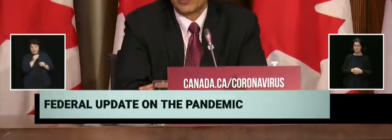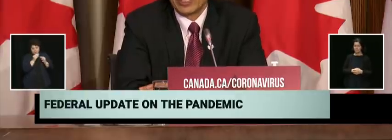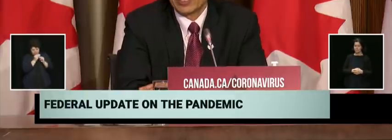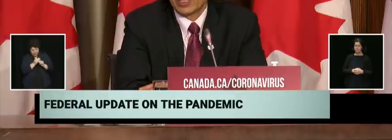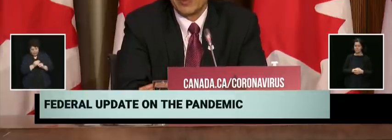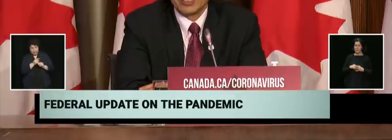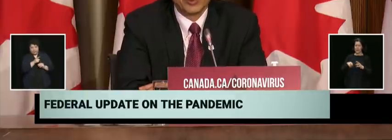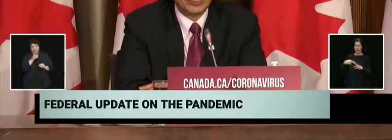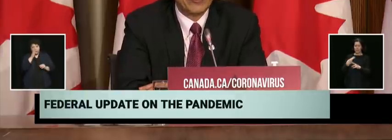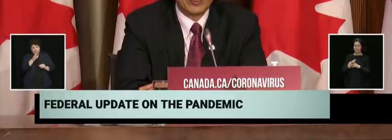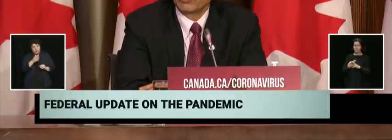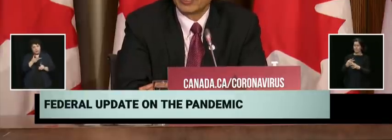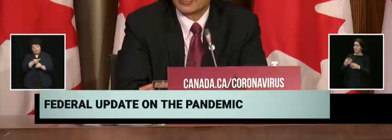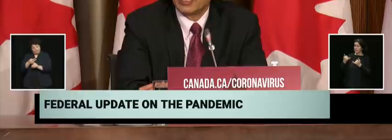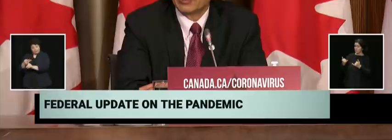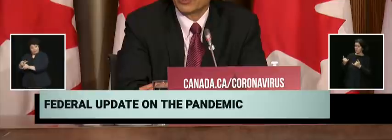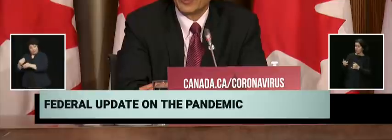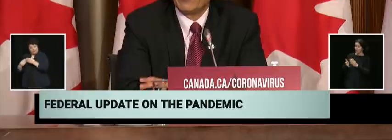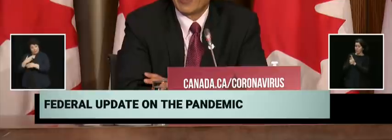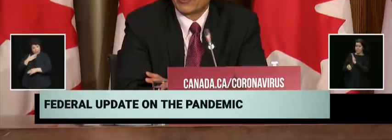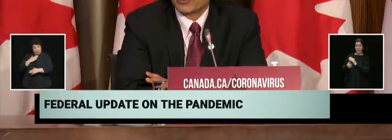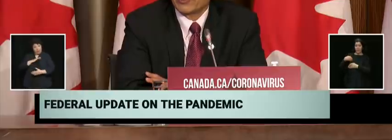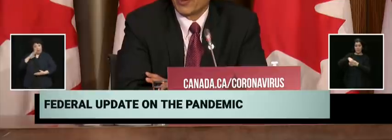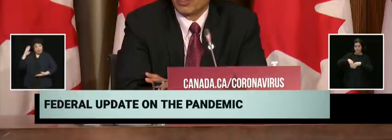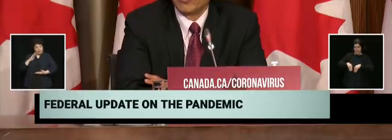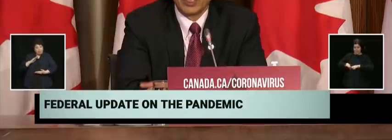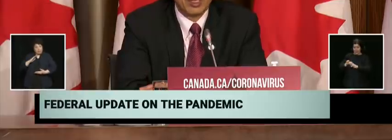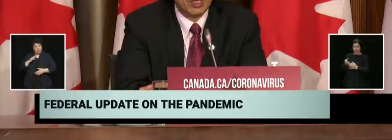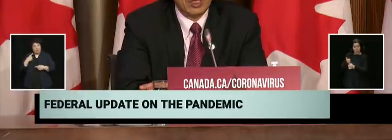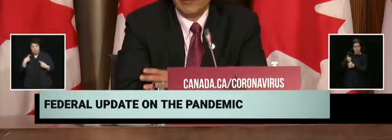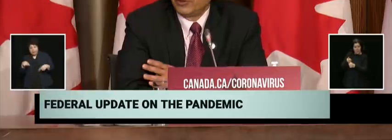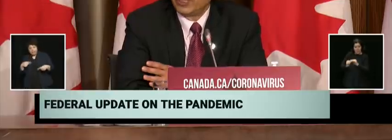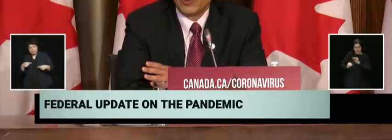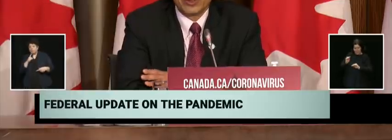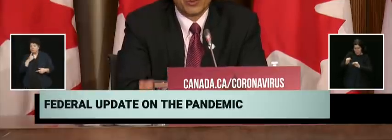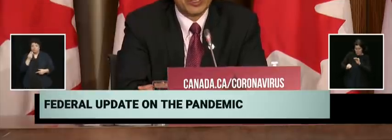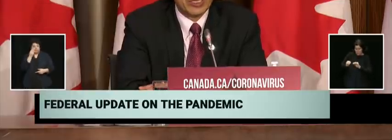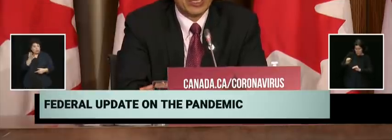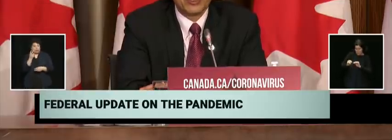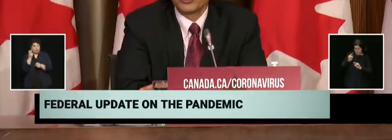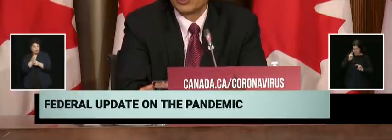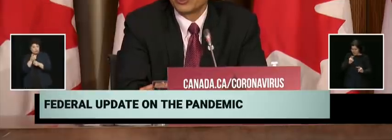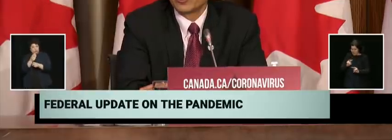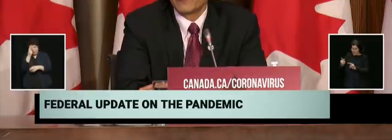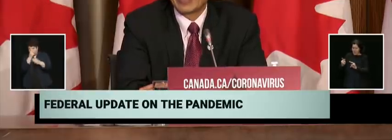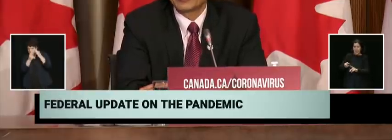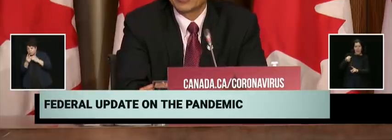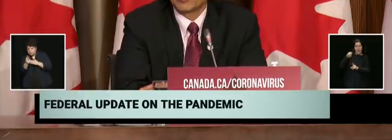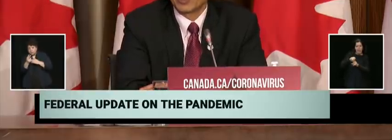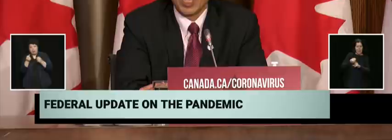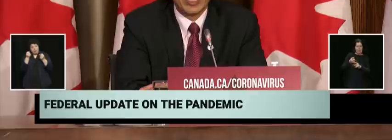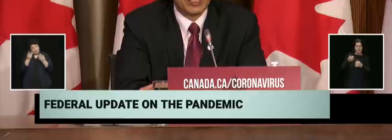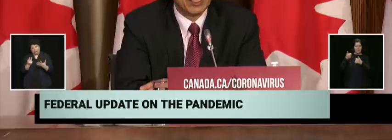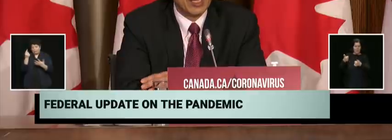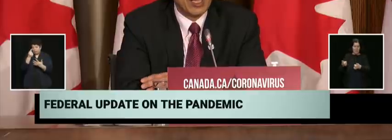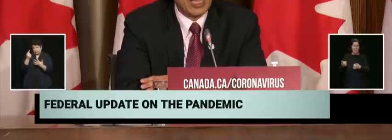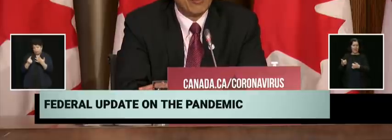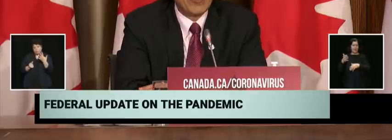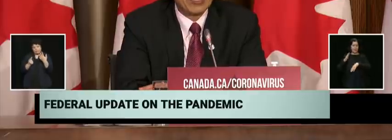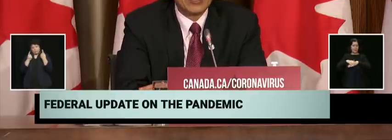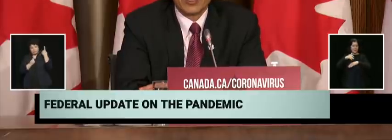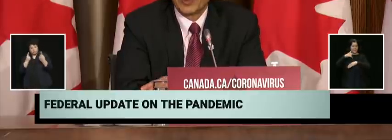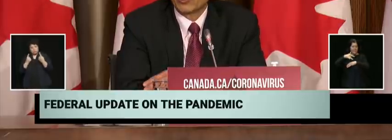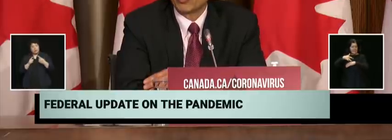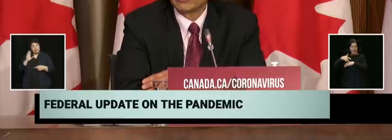But at the present time, it's really difficult to say. There's so many factors involved. Even today, we're seeing issues in terms of vaccine supply,